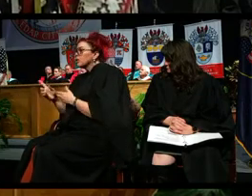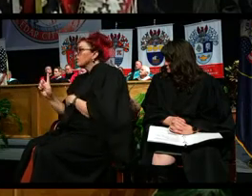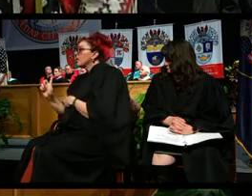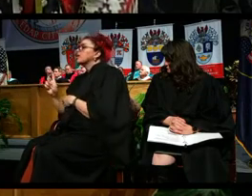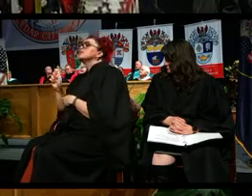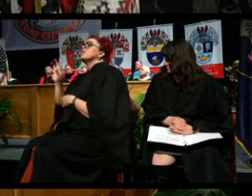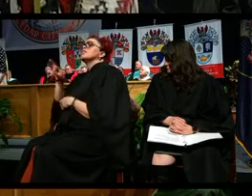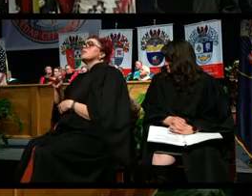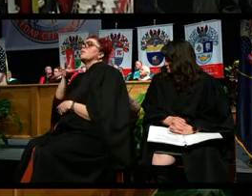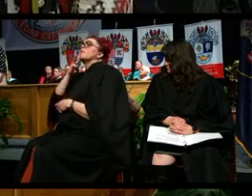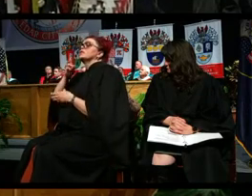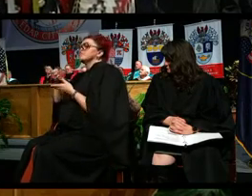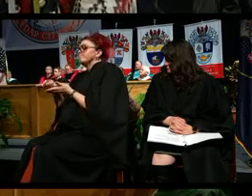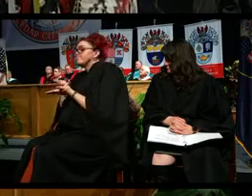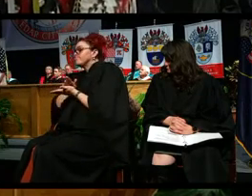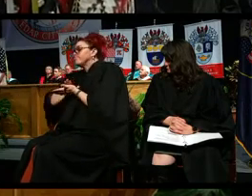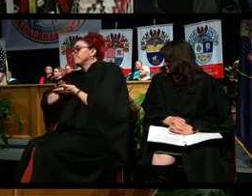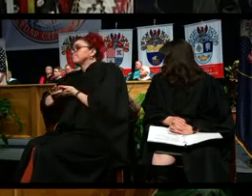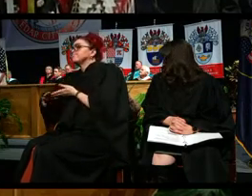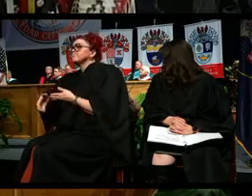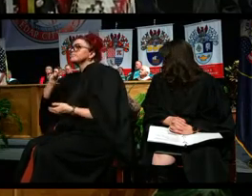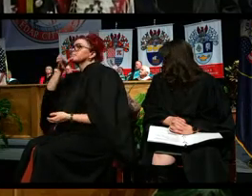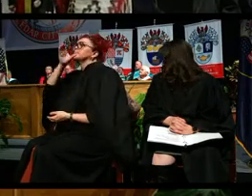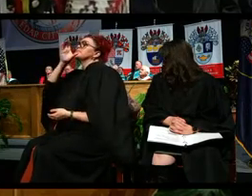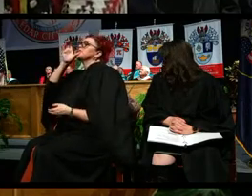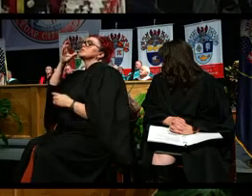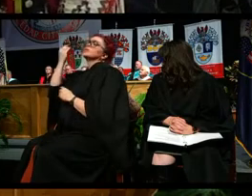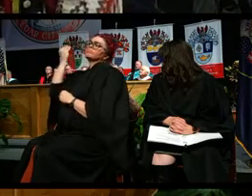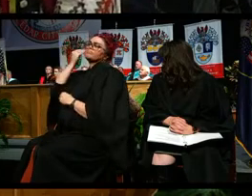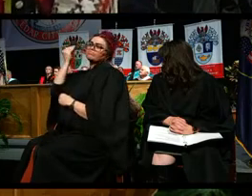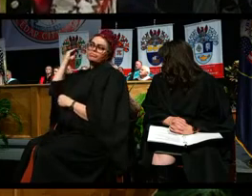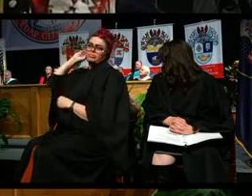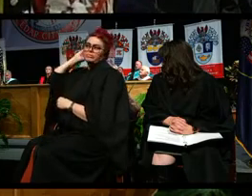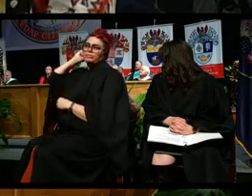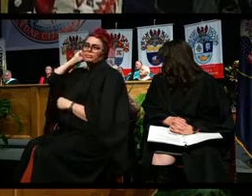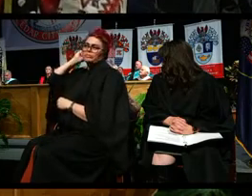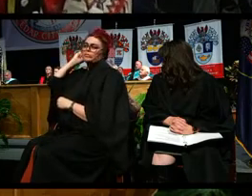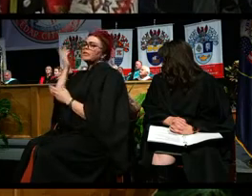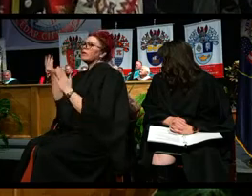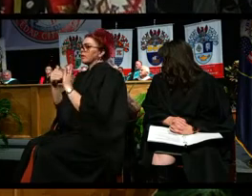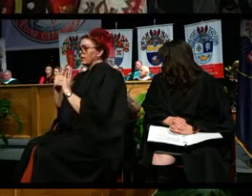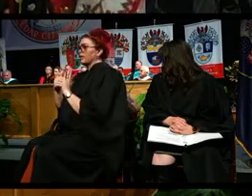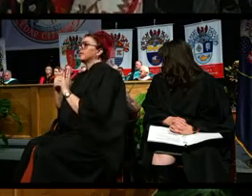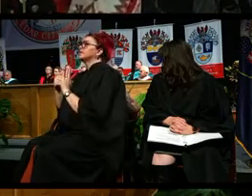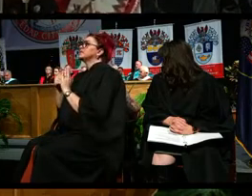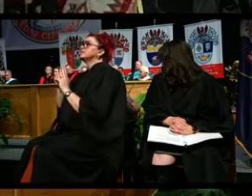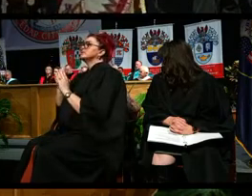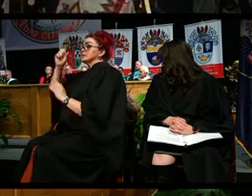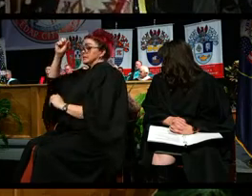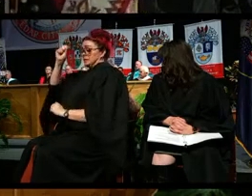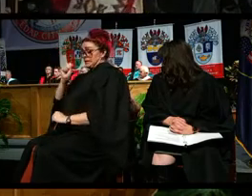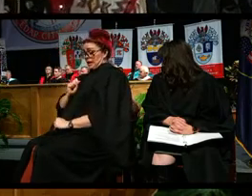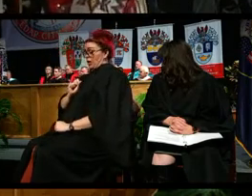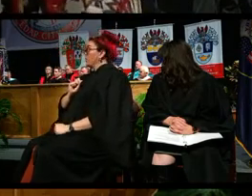drink, and she'll be reminded of it. Then I ask you to bless her everything from the south,